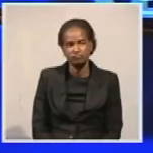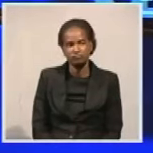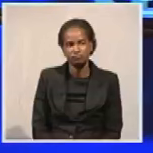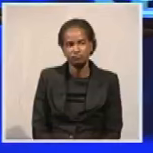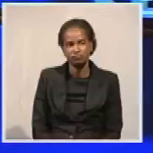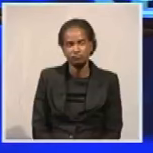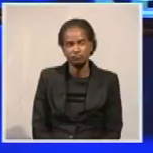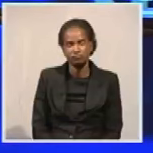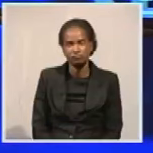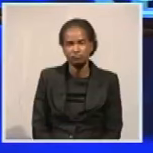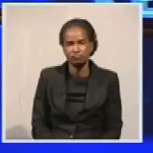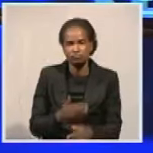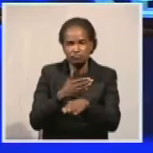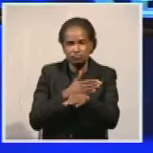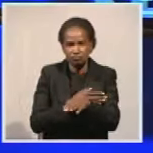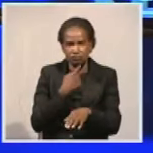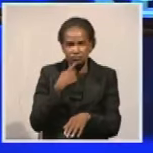I said before,